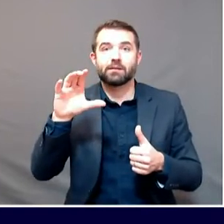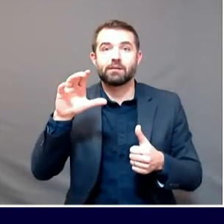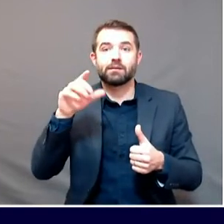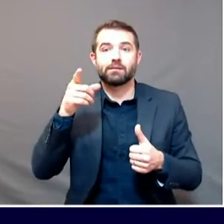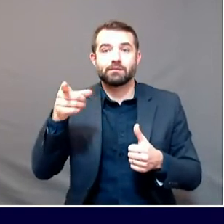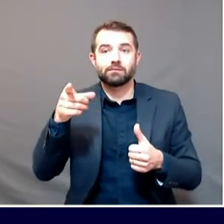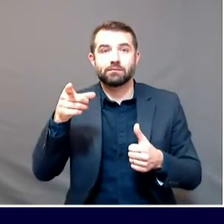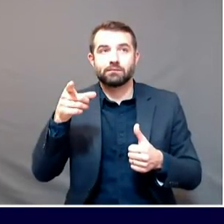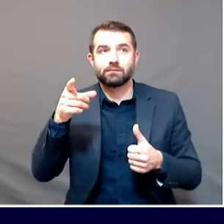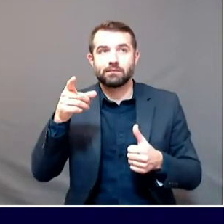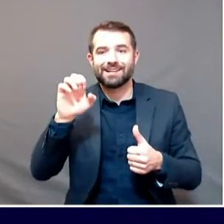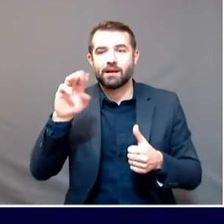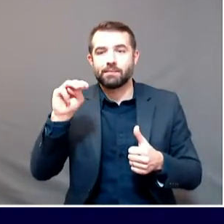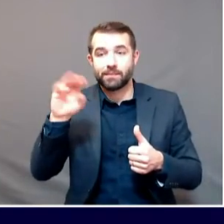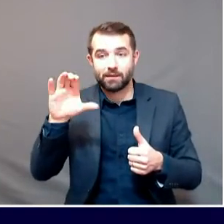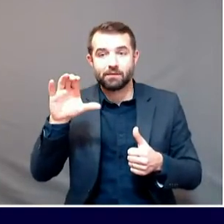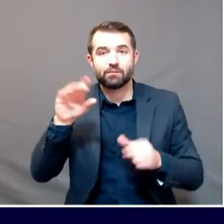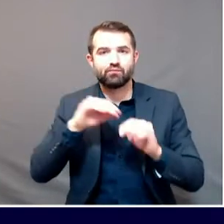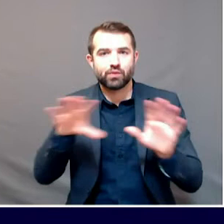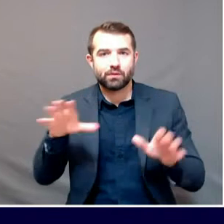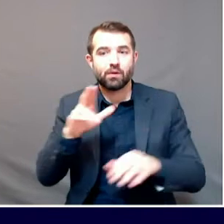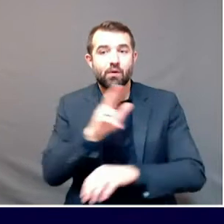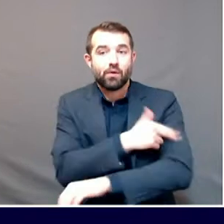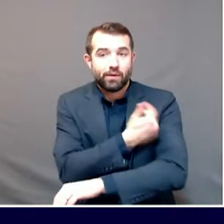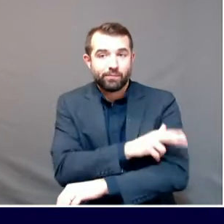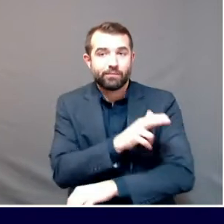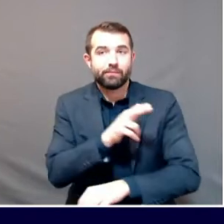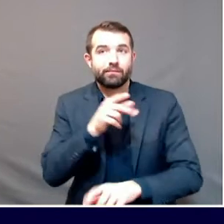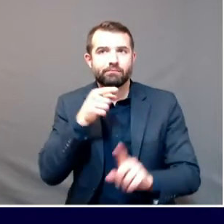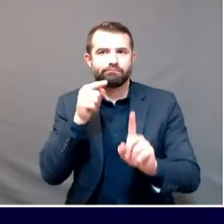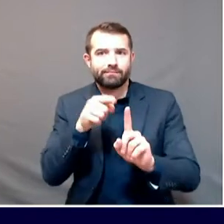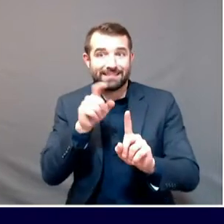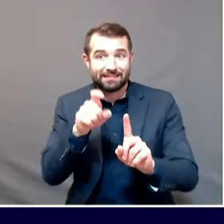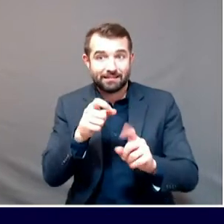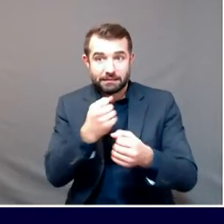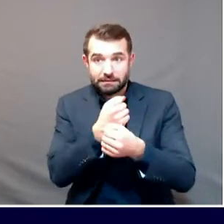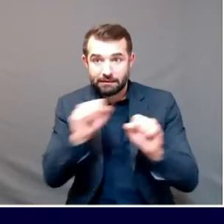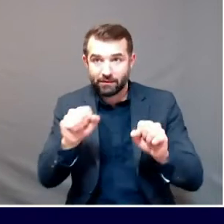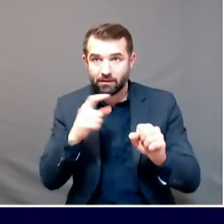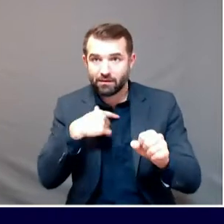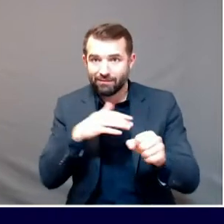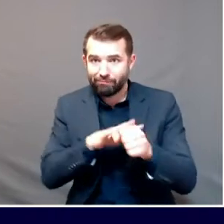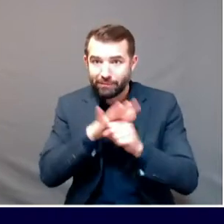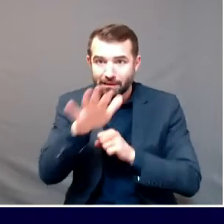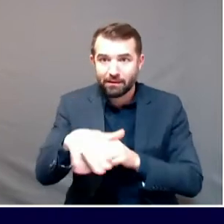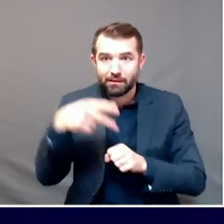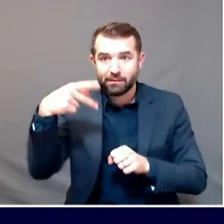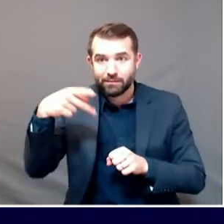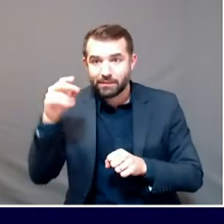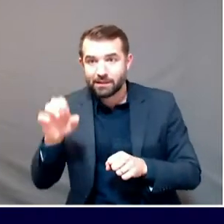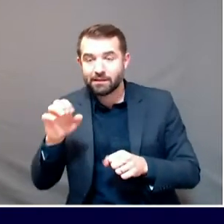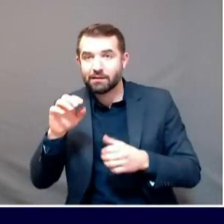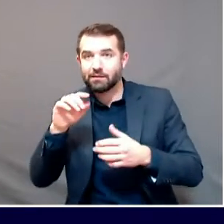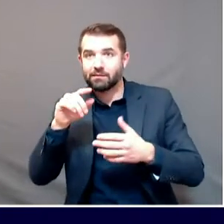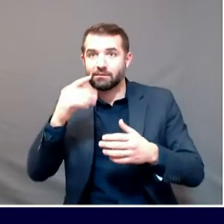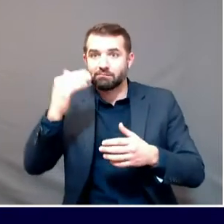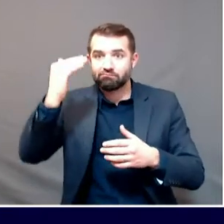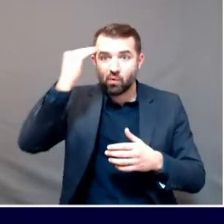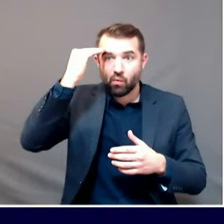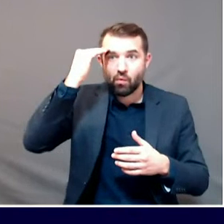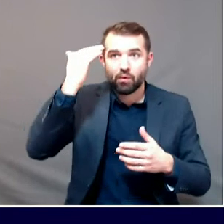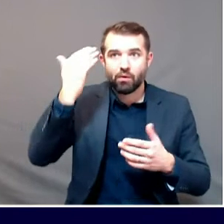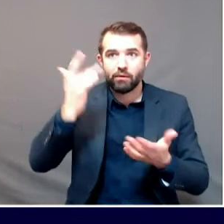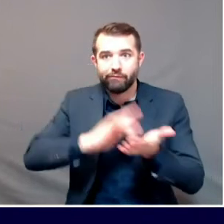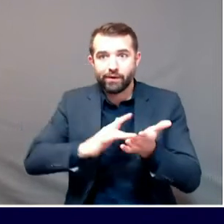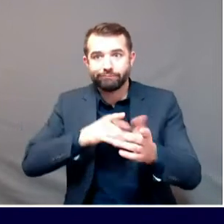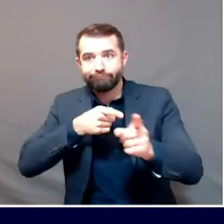among our safest places, the places where we have the most PPE, the places where we know that our medical professionals